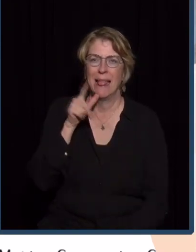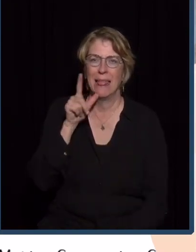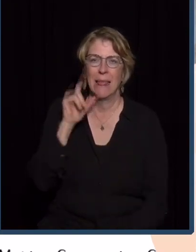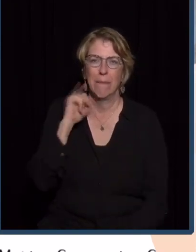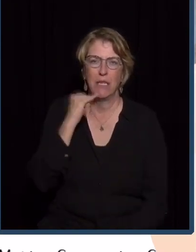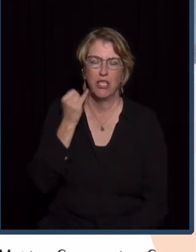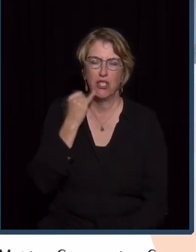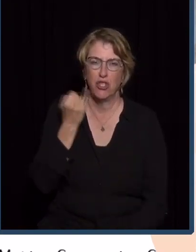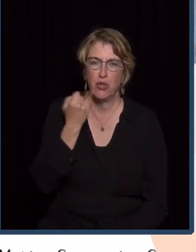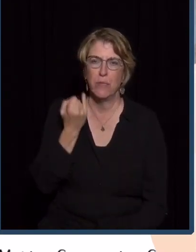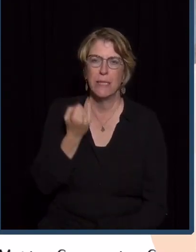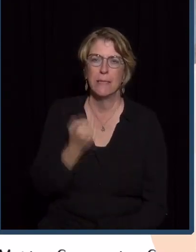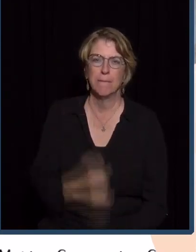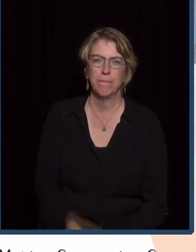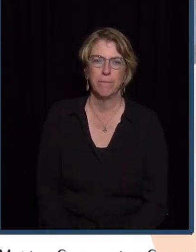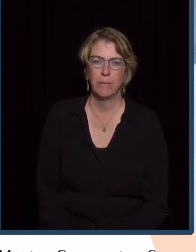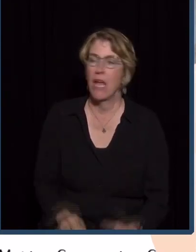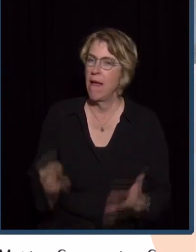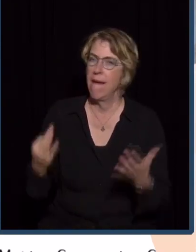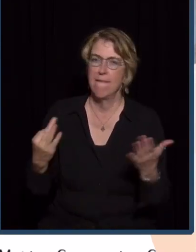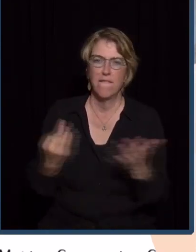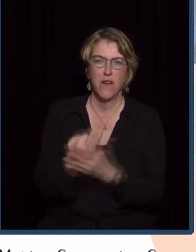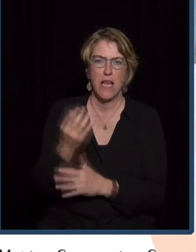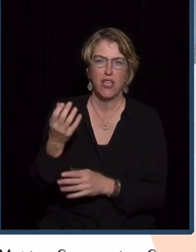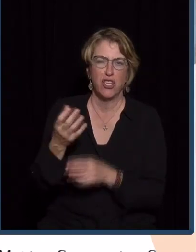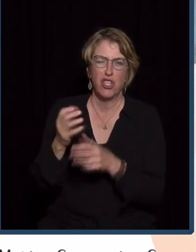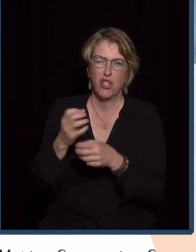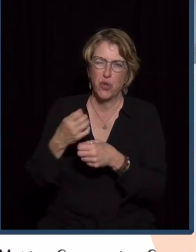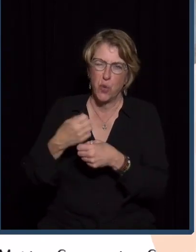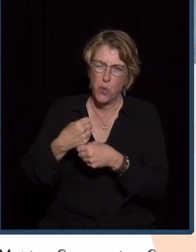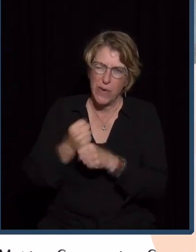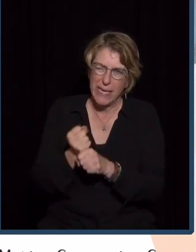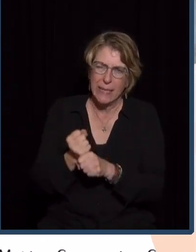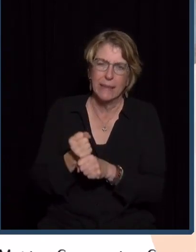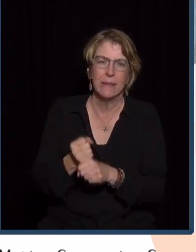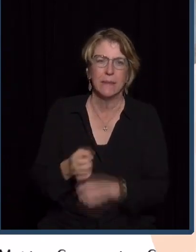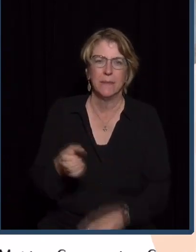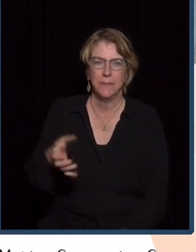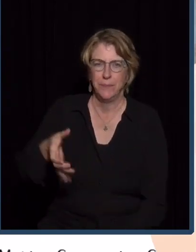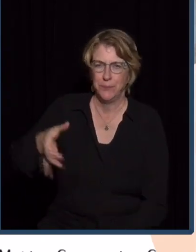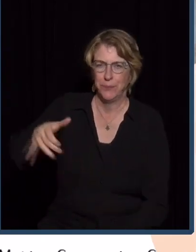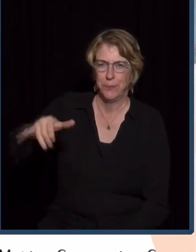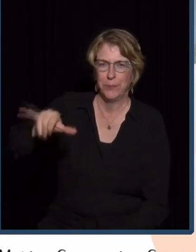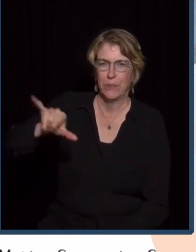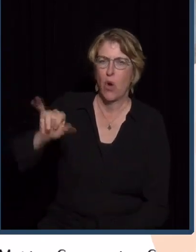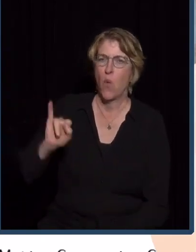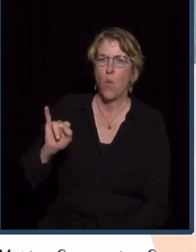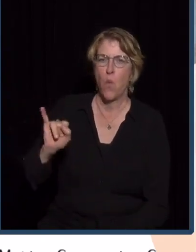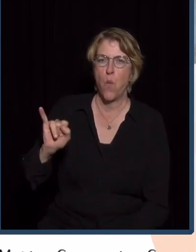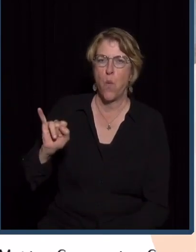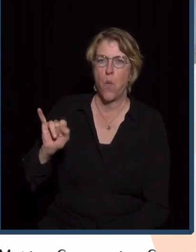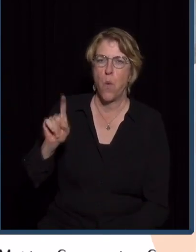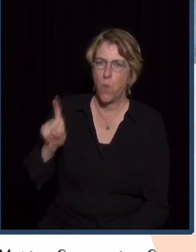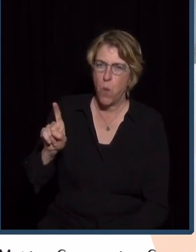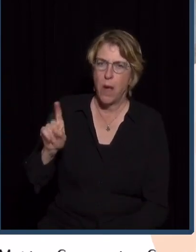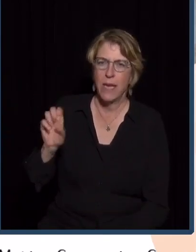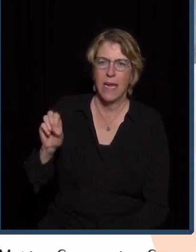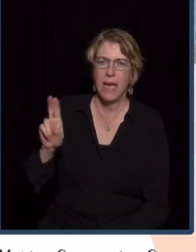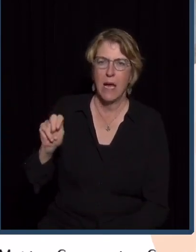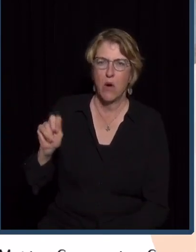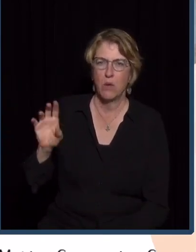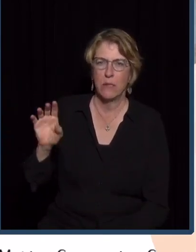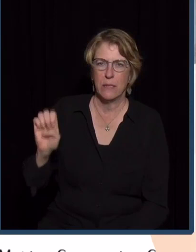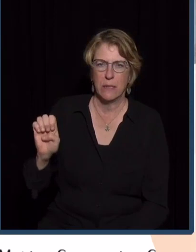It's fresh squeezed lemon juice. Great. An ounce of that's going in. All right. Got it. And then we have a couple